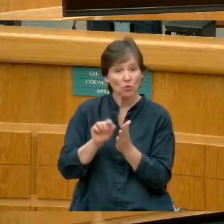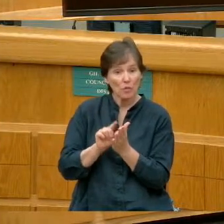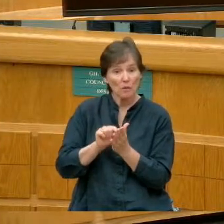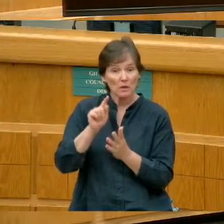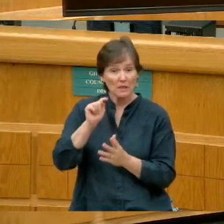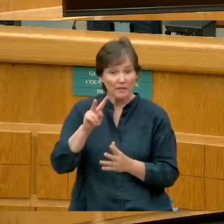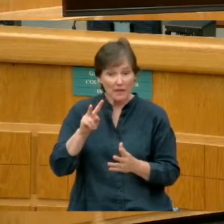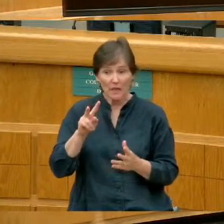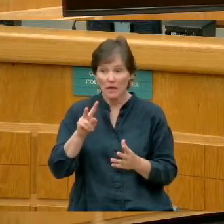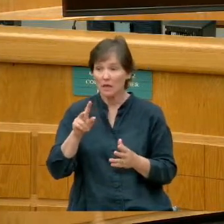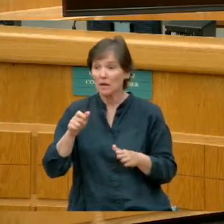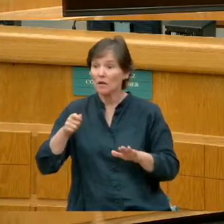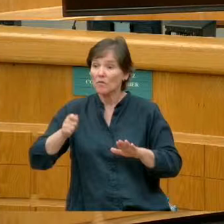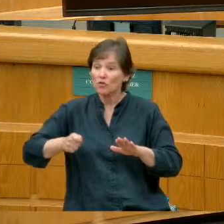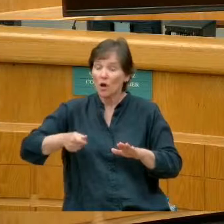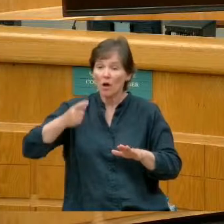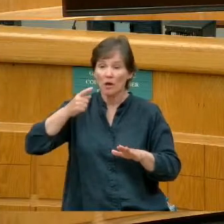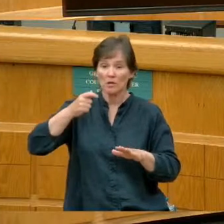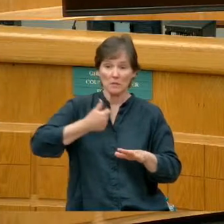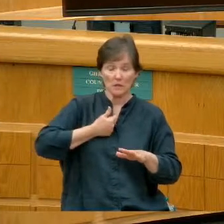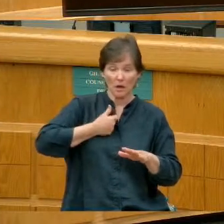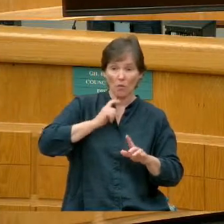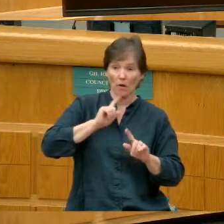Either the judge or Annette or myself.